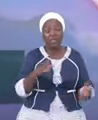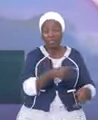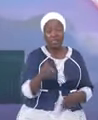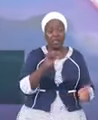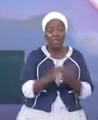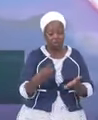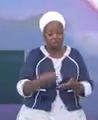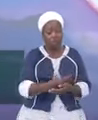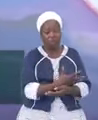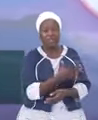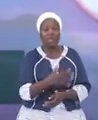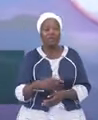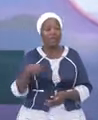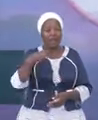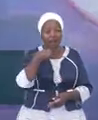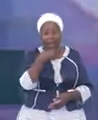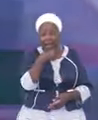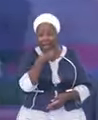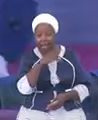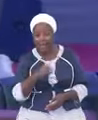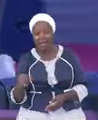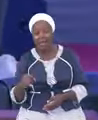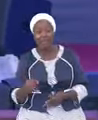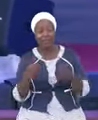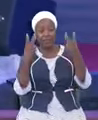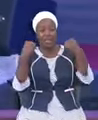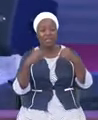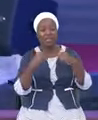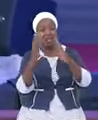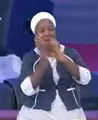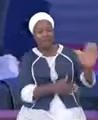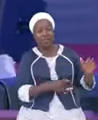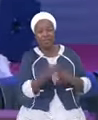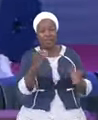observe lying vanities forsake their own